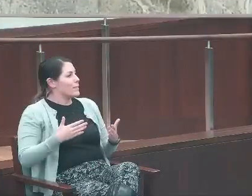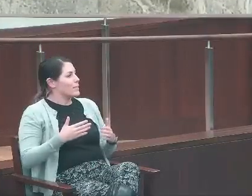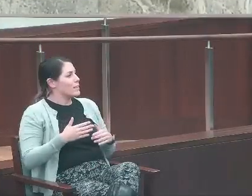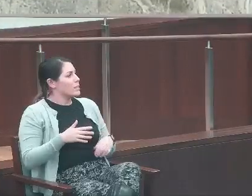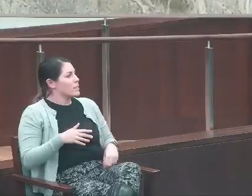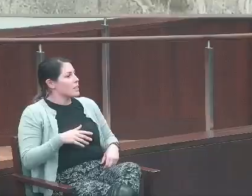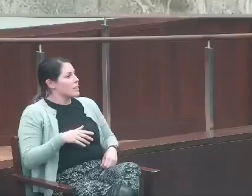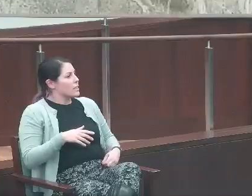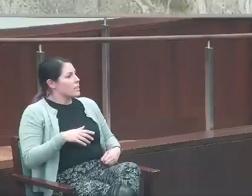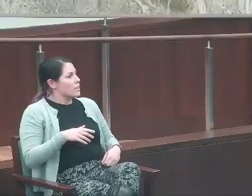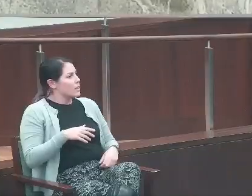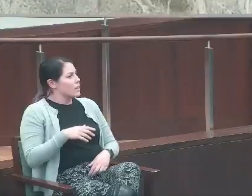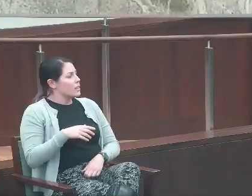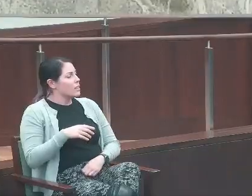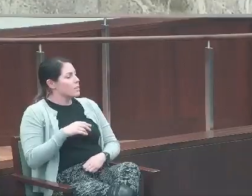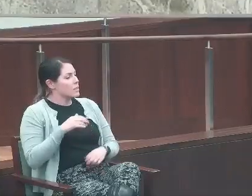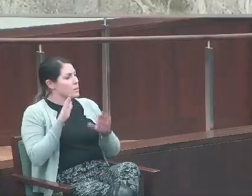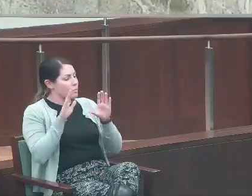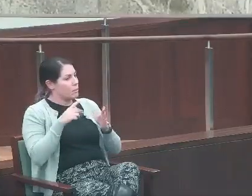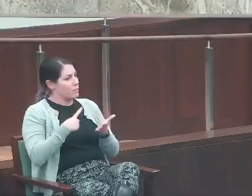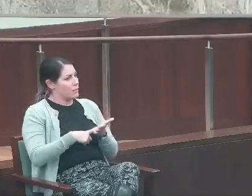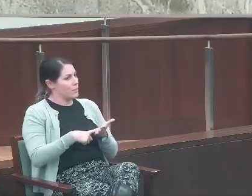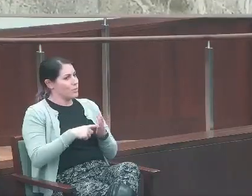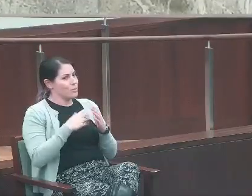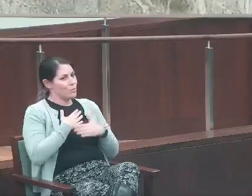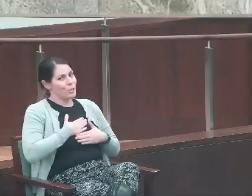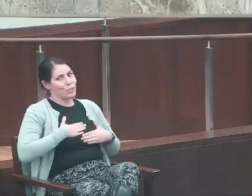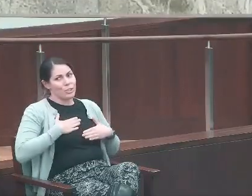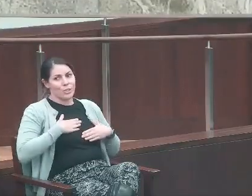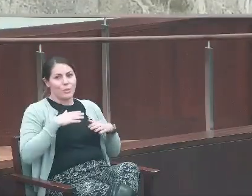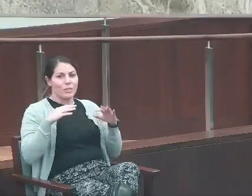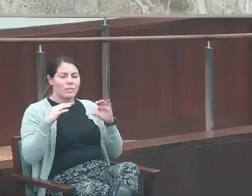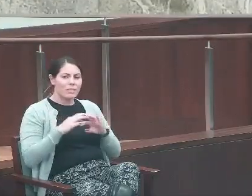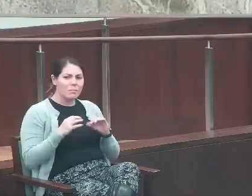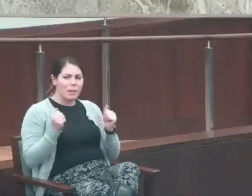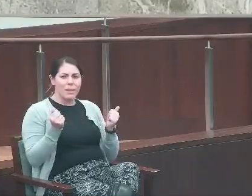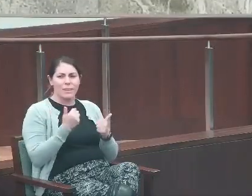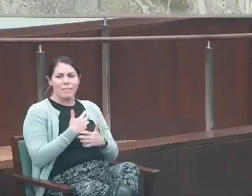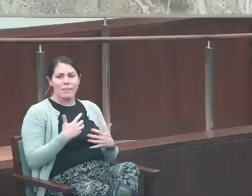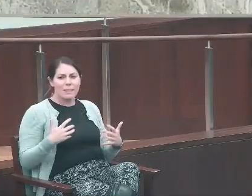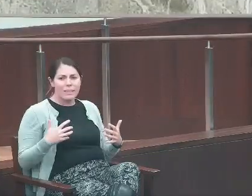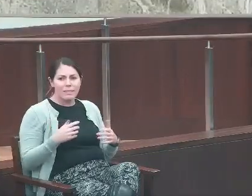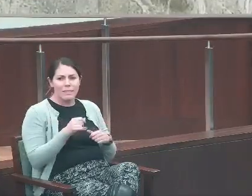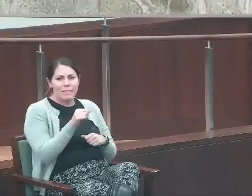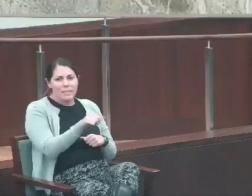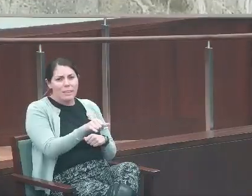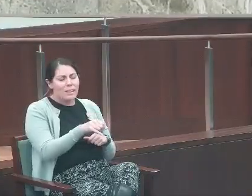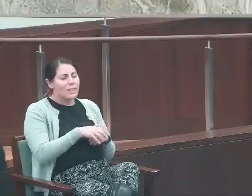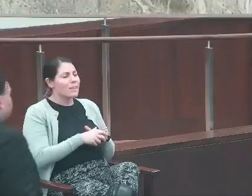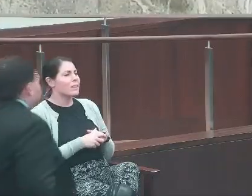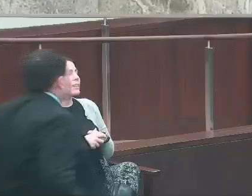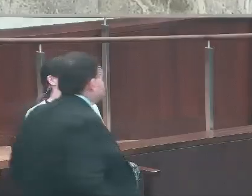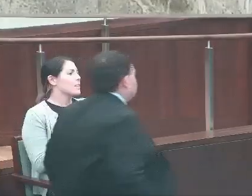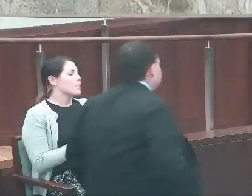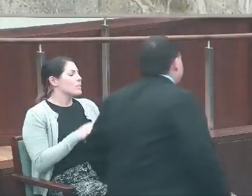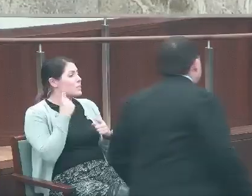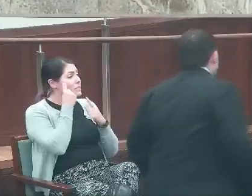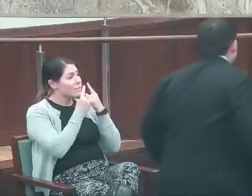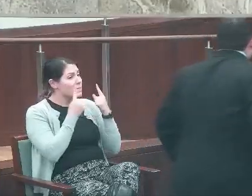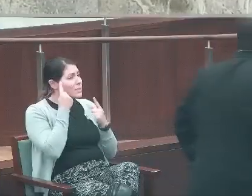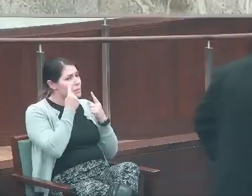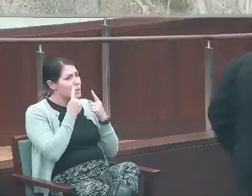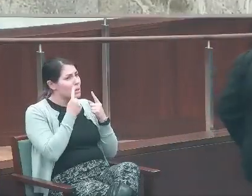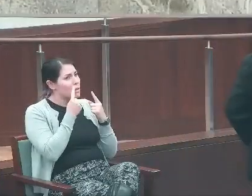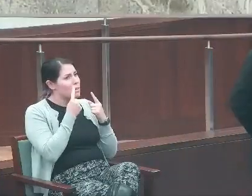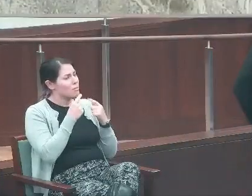what a terrific discussion. We really appreciate your insights and your time and expertise. And I was just thinking about